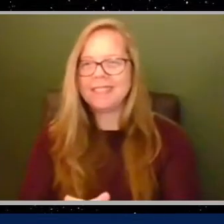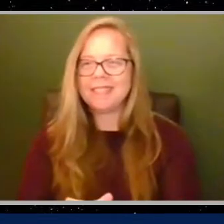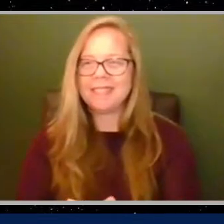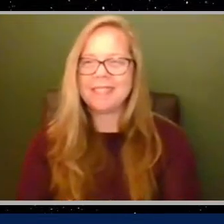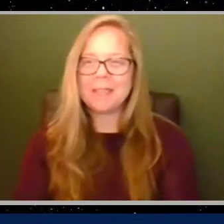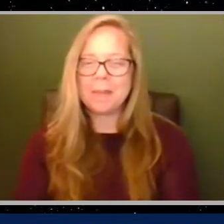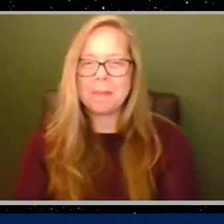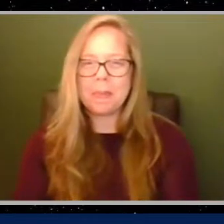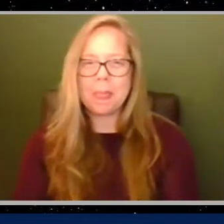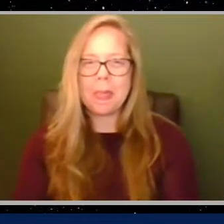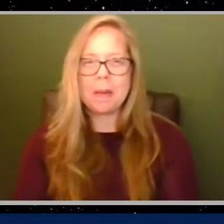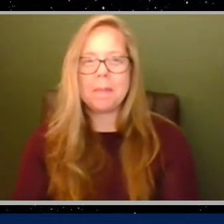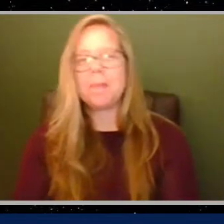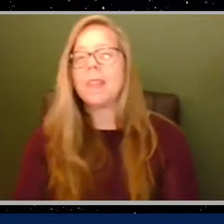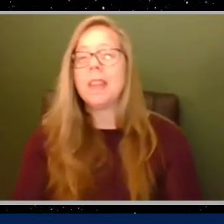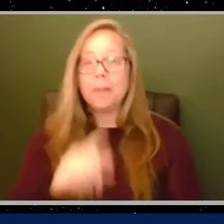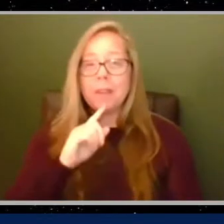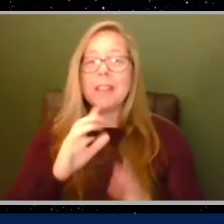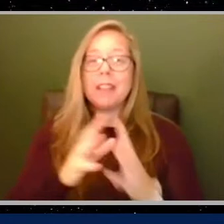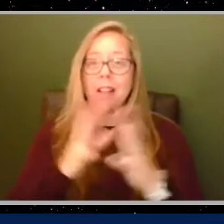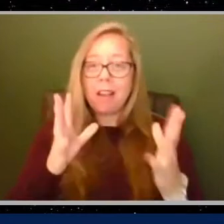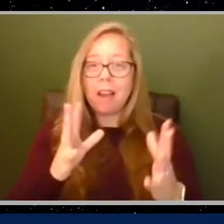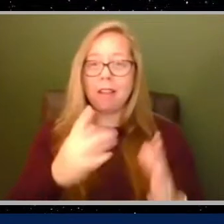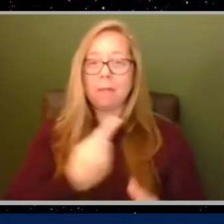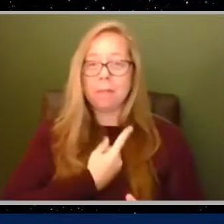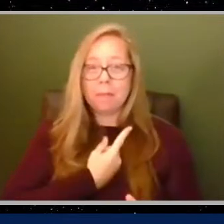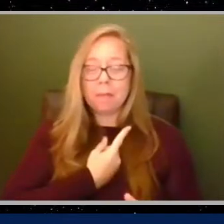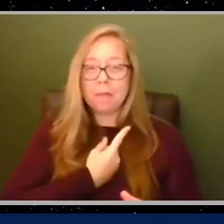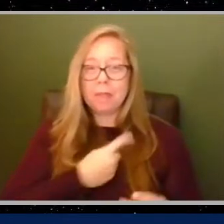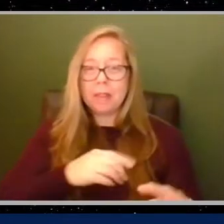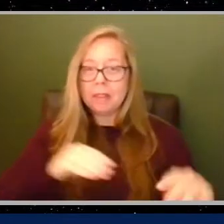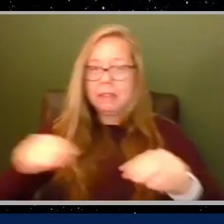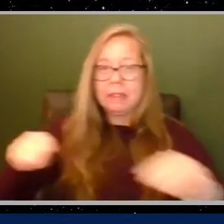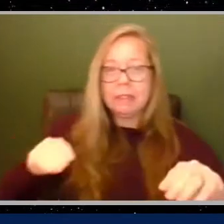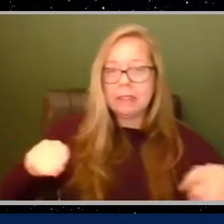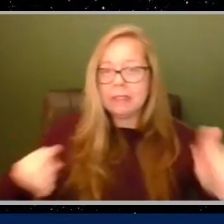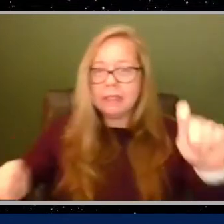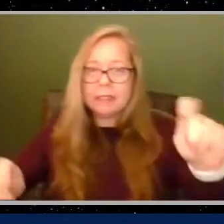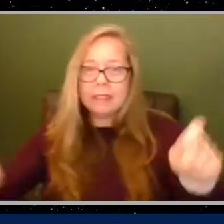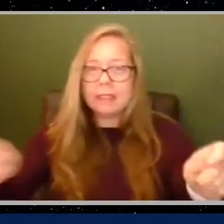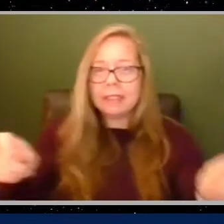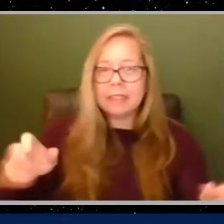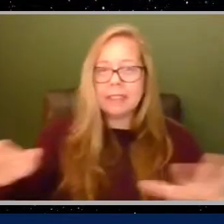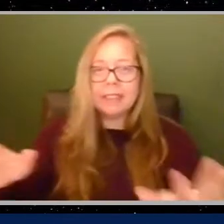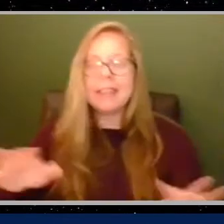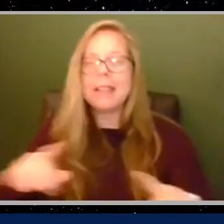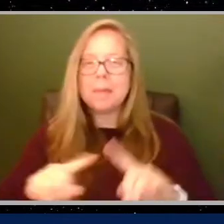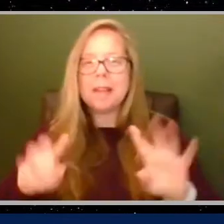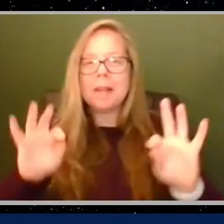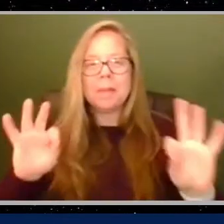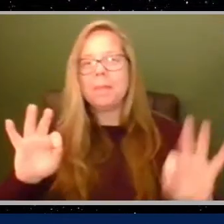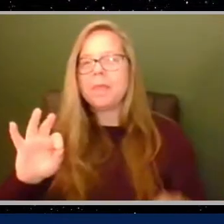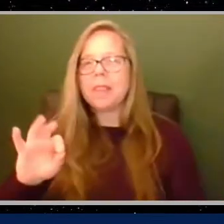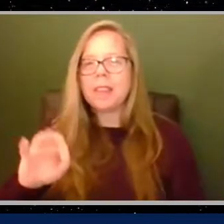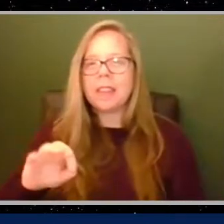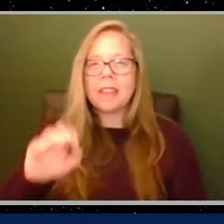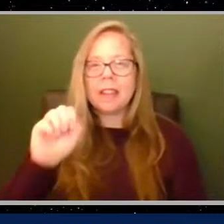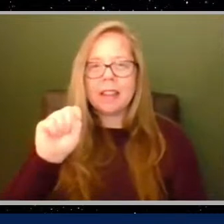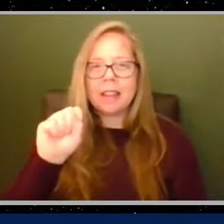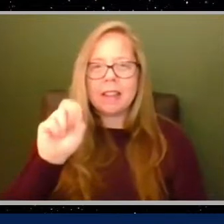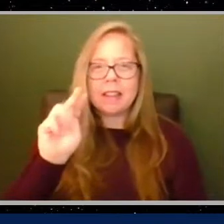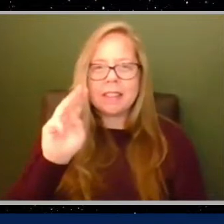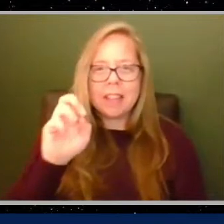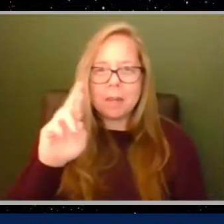Whew, it's a lot to juggle. There's a lot for one person to sort of juggle when we have all the things going on here. But Summer, Dina, Sawyer, how are y'all